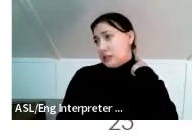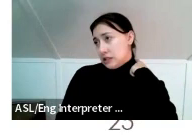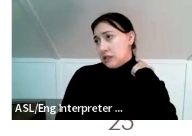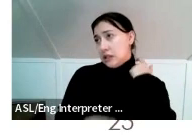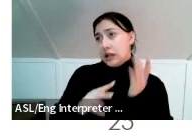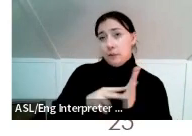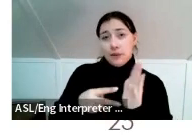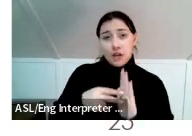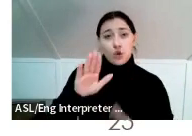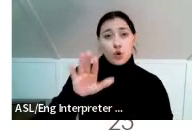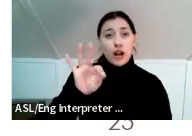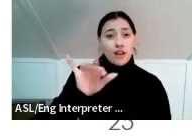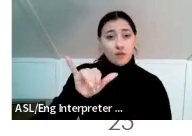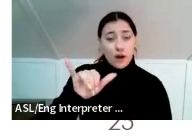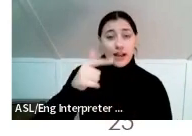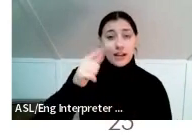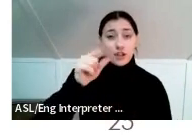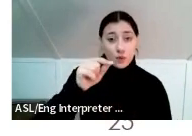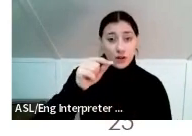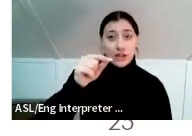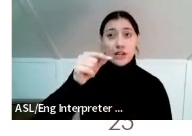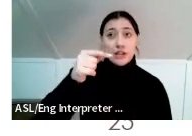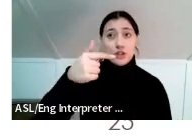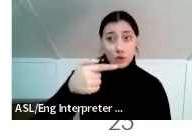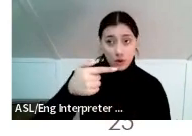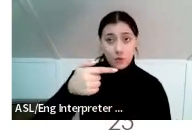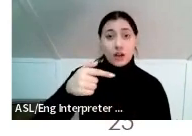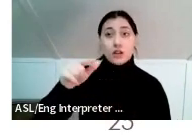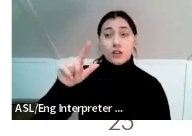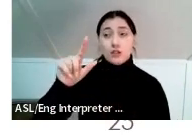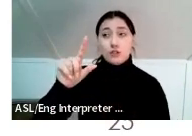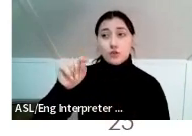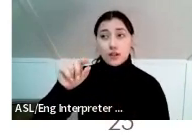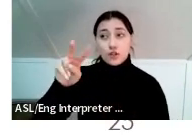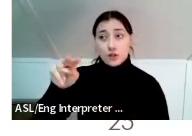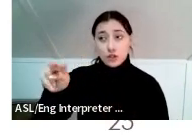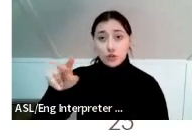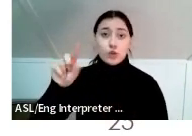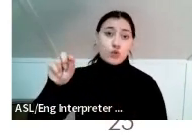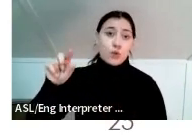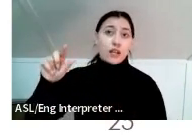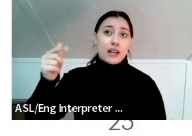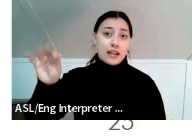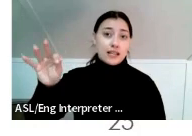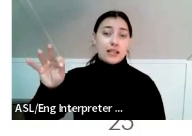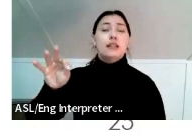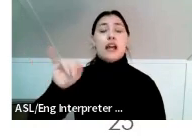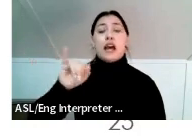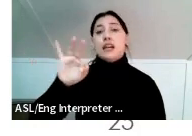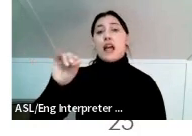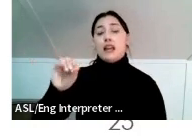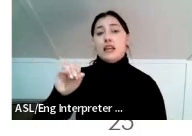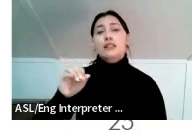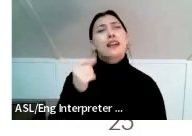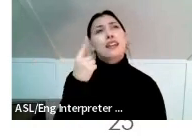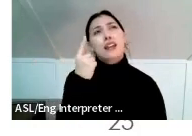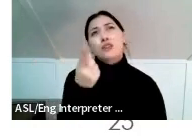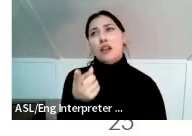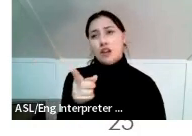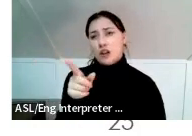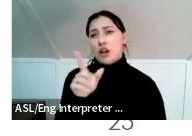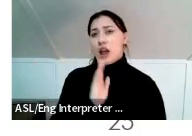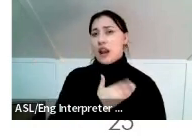FY22, 21, and 20 990s. And there's actually a place in the application for you to tell us